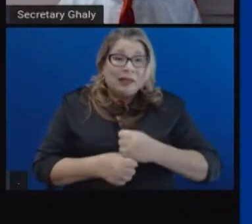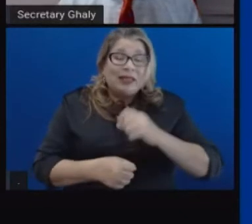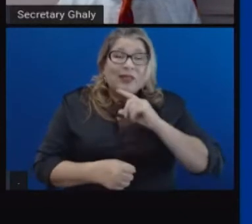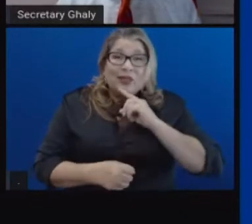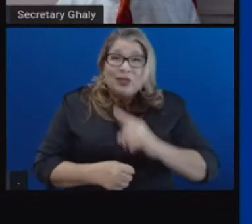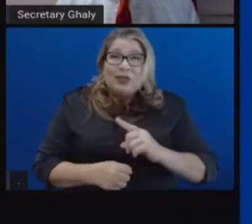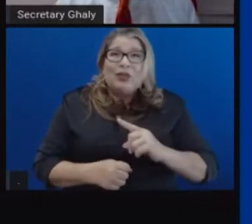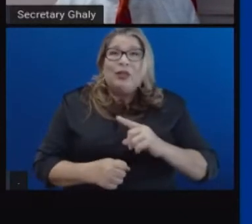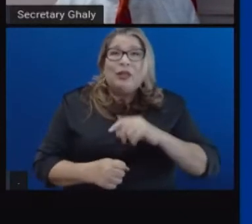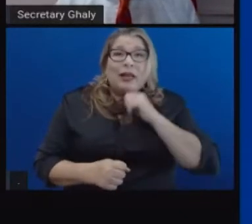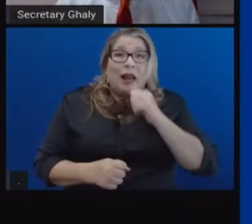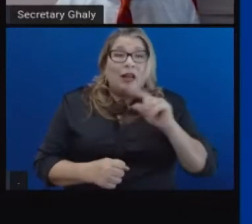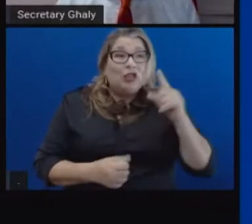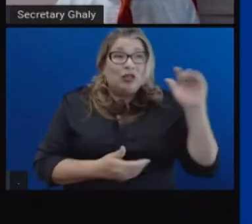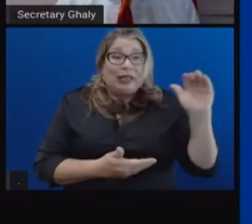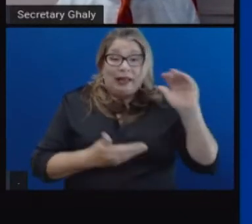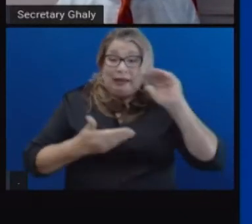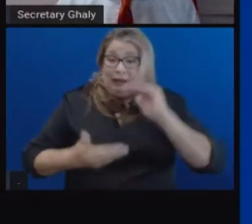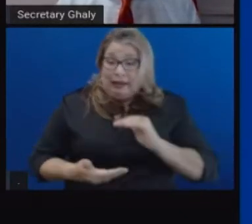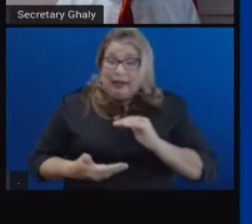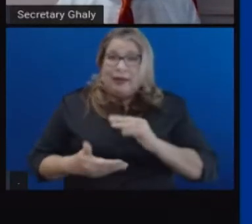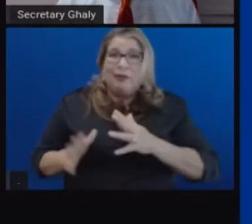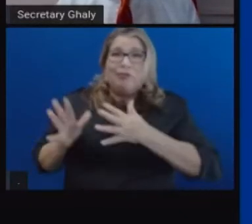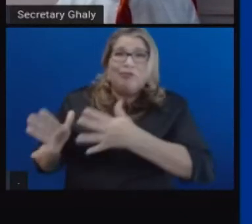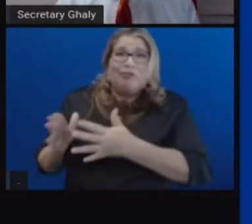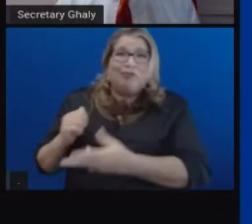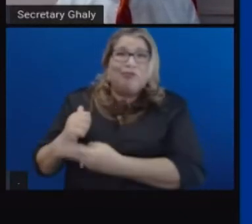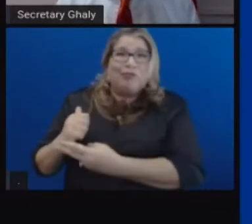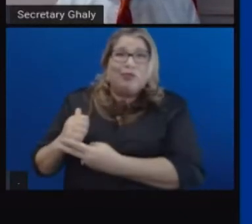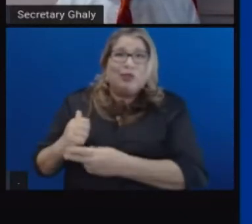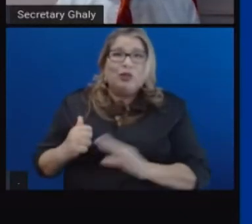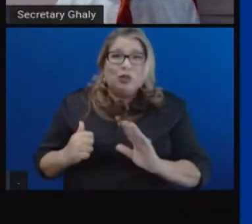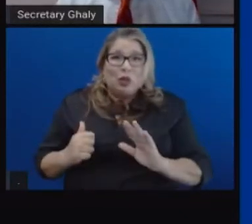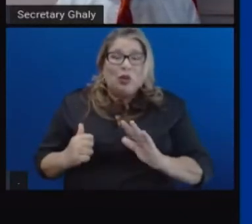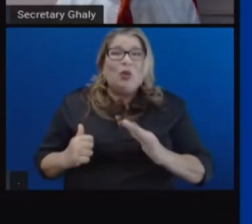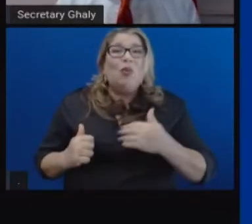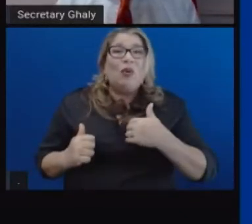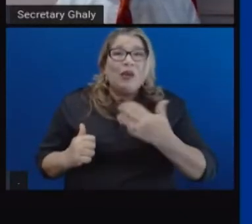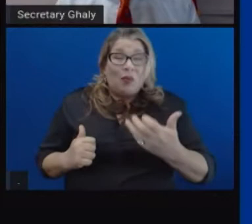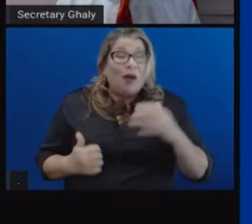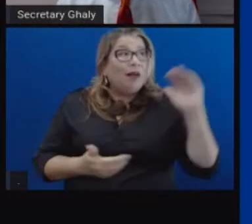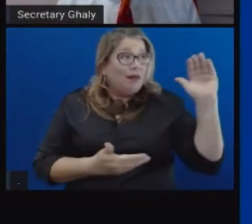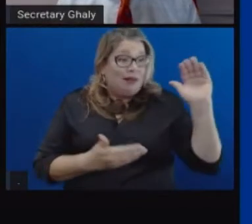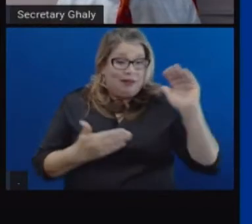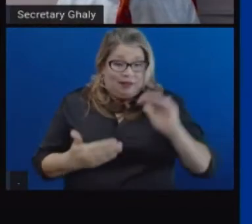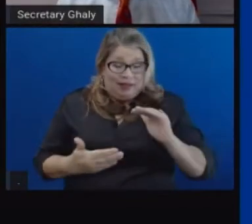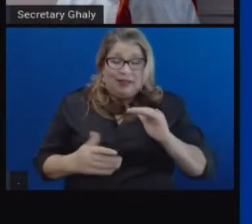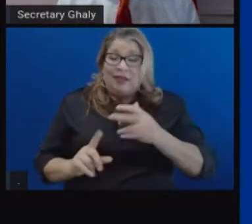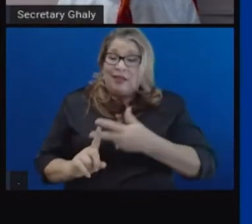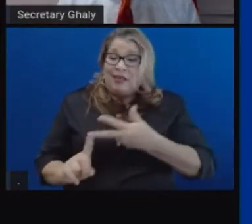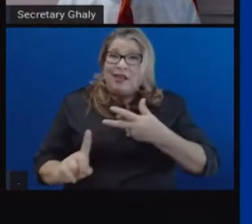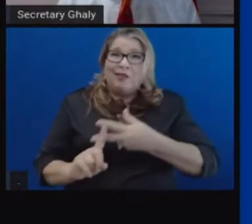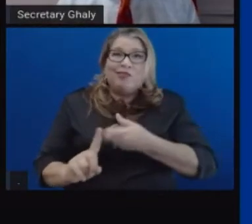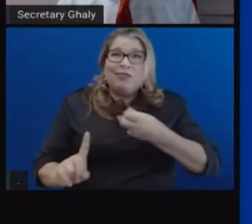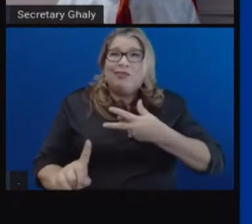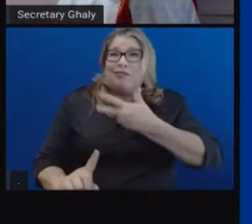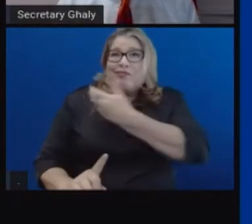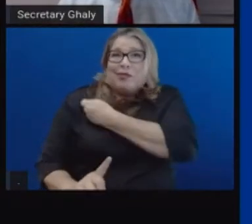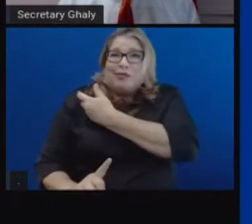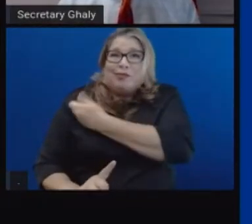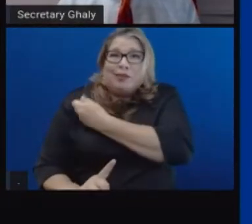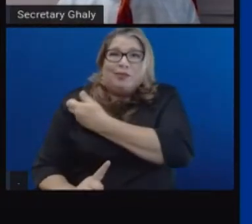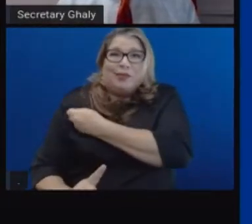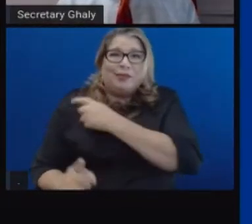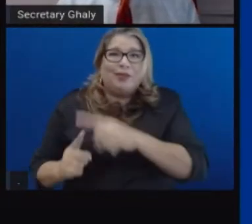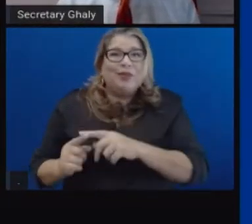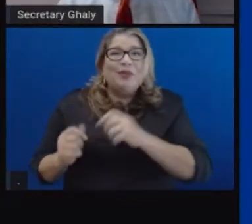in freezers, but actually out of the freezer into the syringe, into the shoulder of many, many Californians, so we